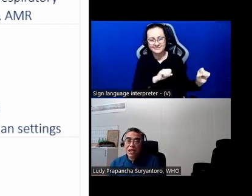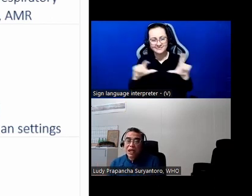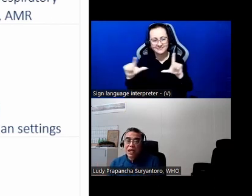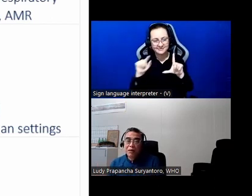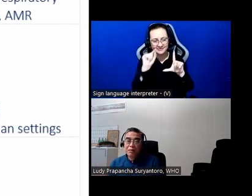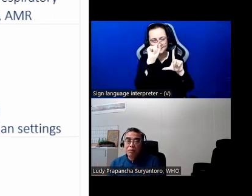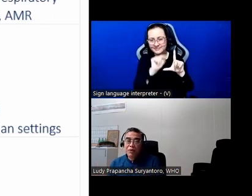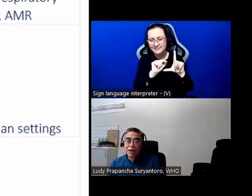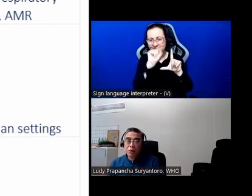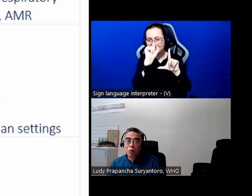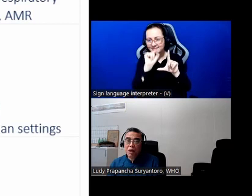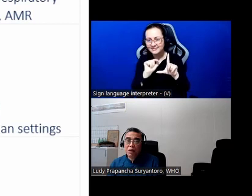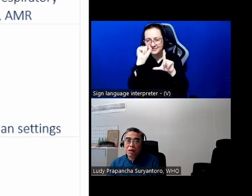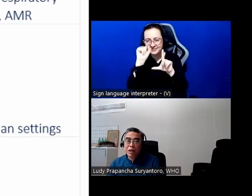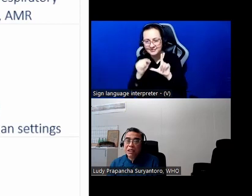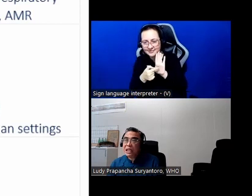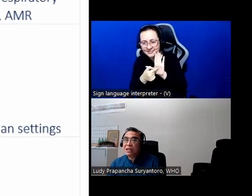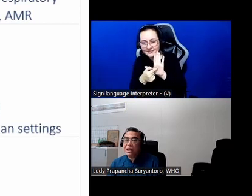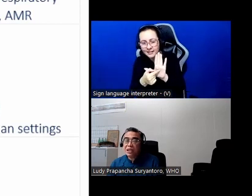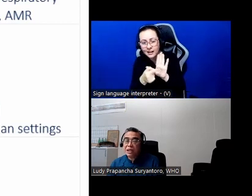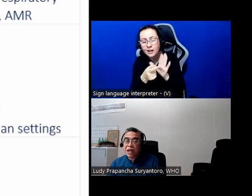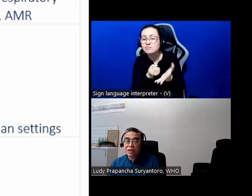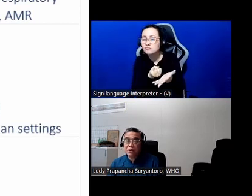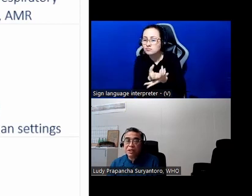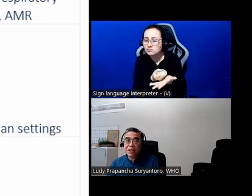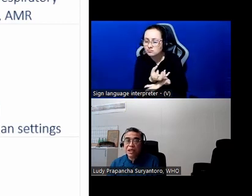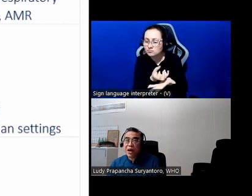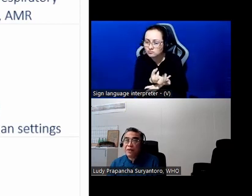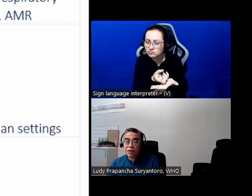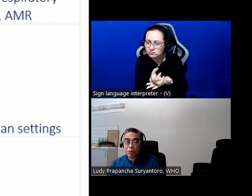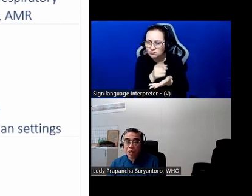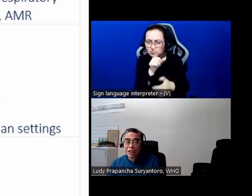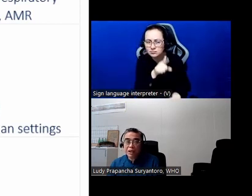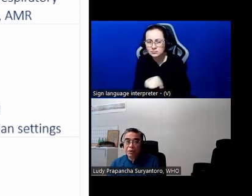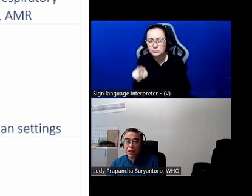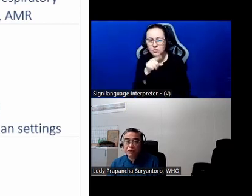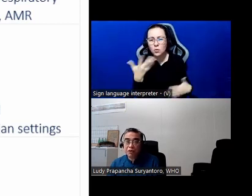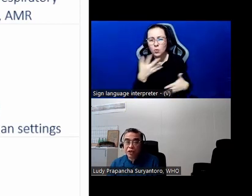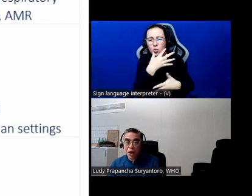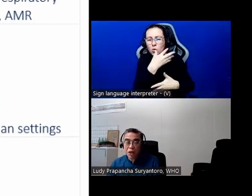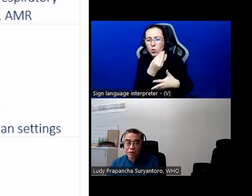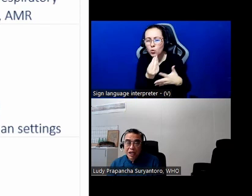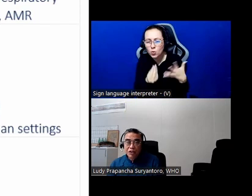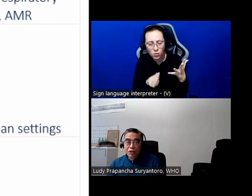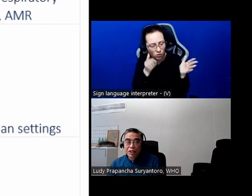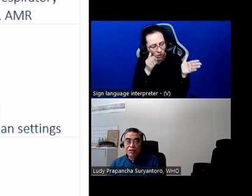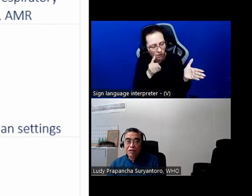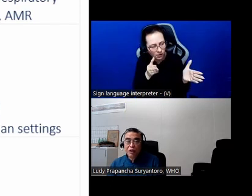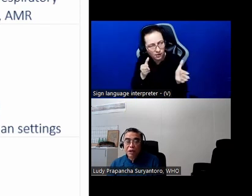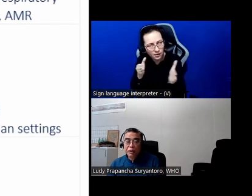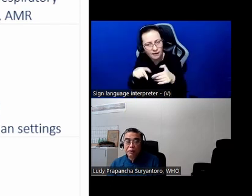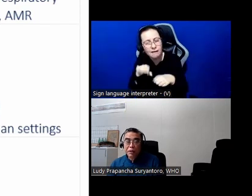information that what are the key categories and areas of work that we are focusing on.